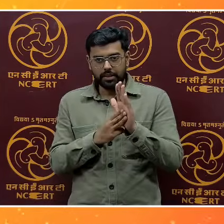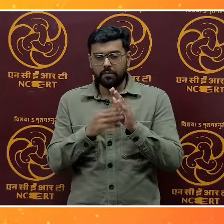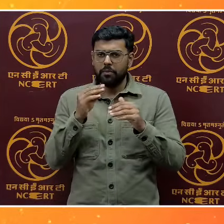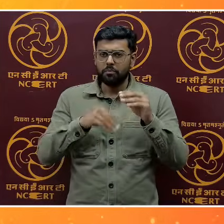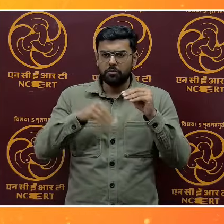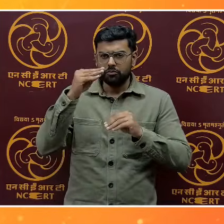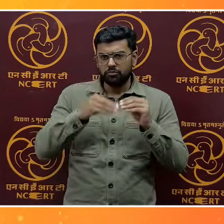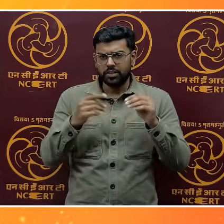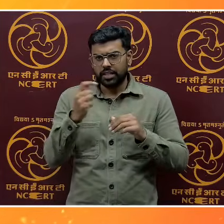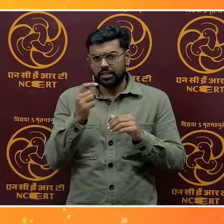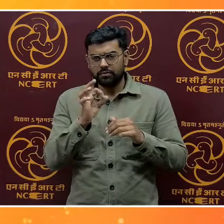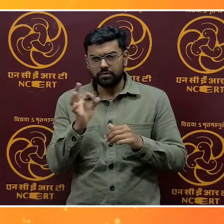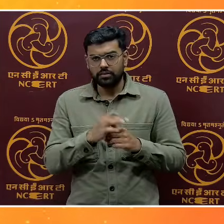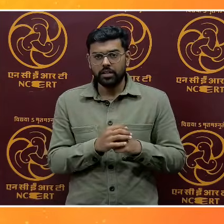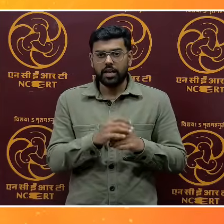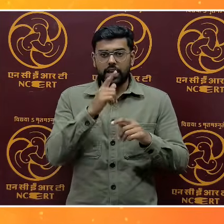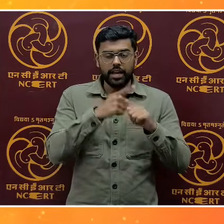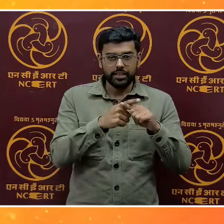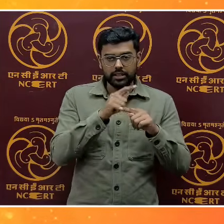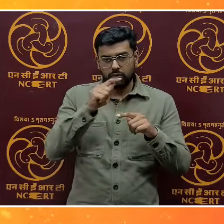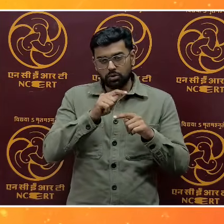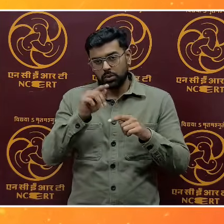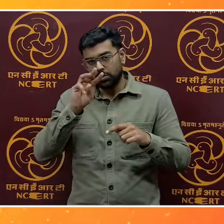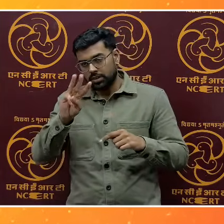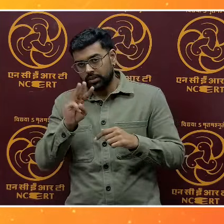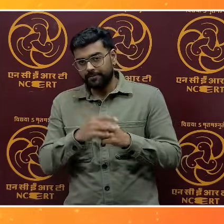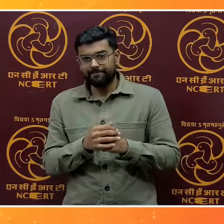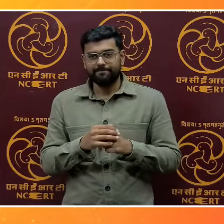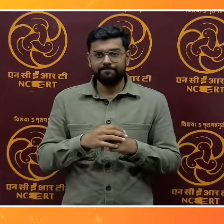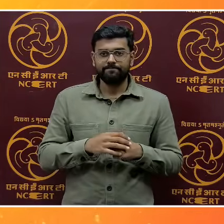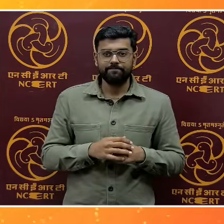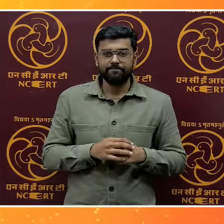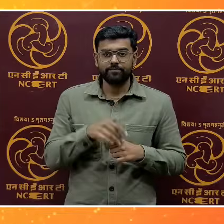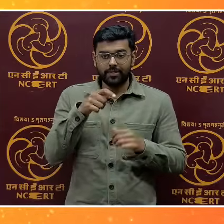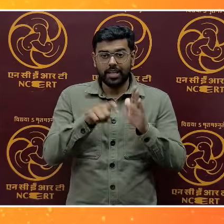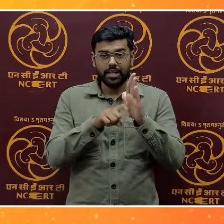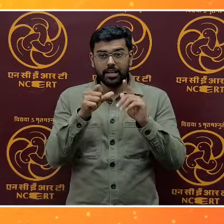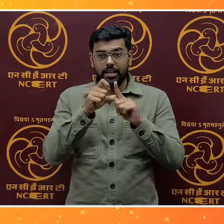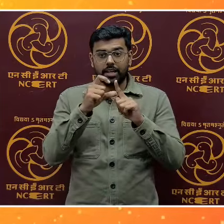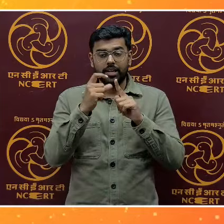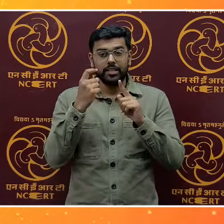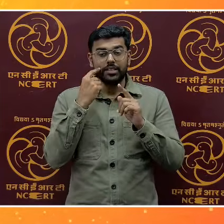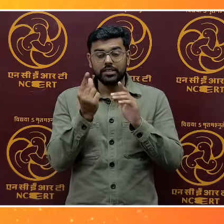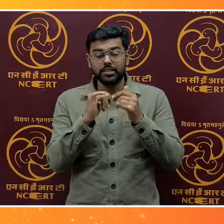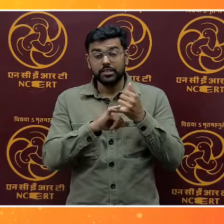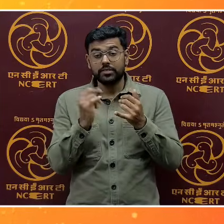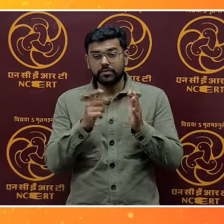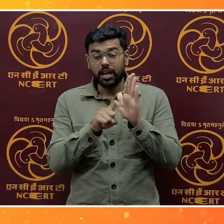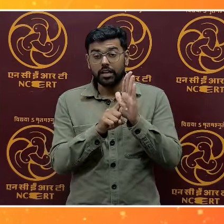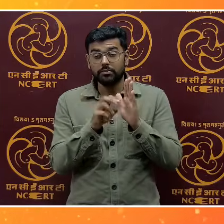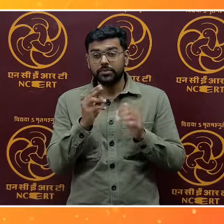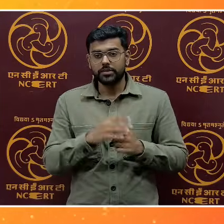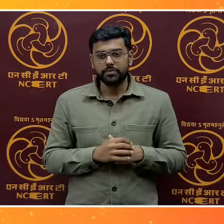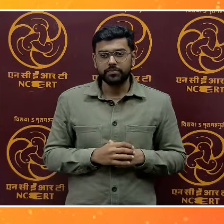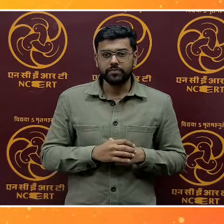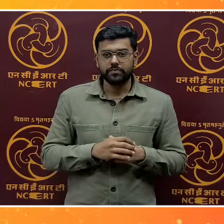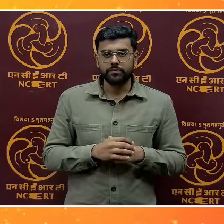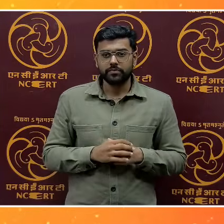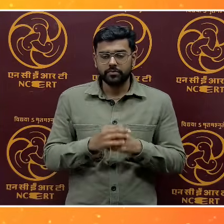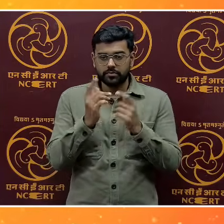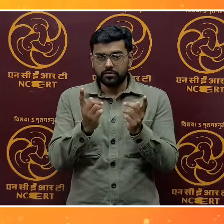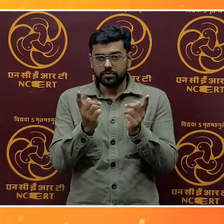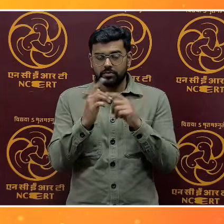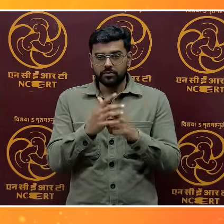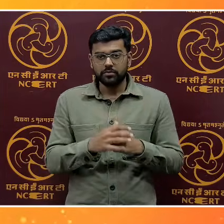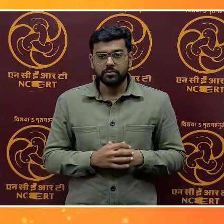dimension. So, x is equal to 3, and therefore, the radius will be how much? Radius we was given that the